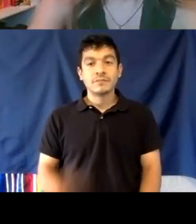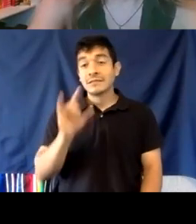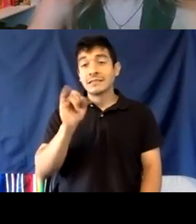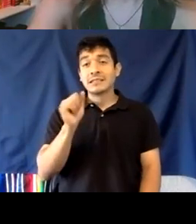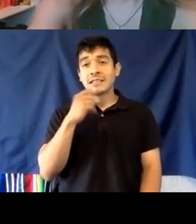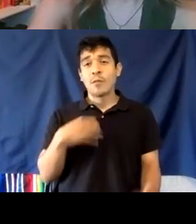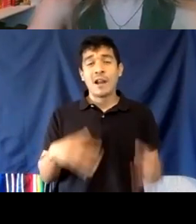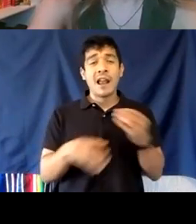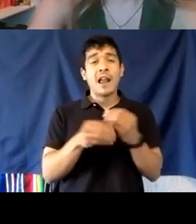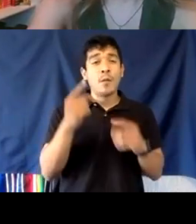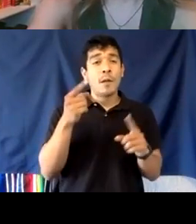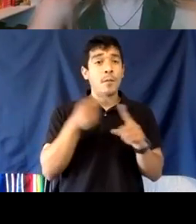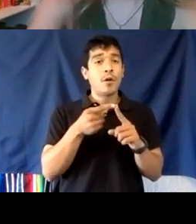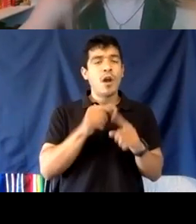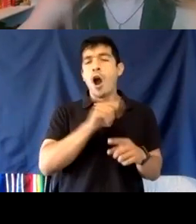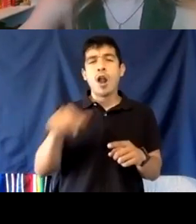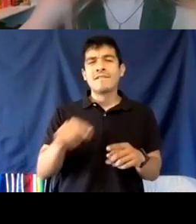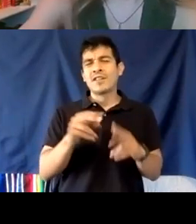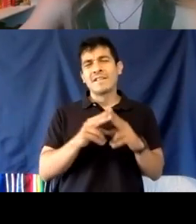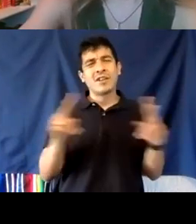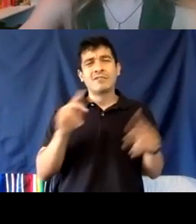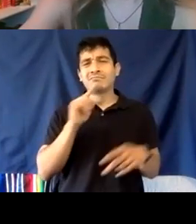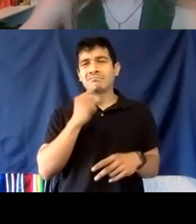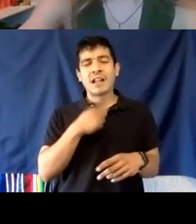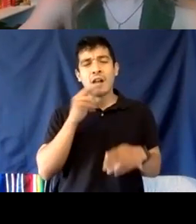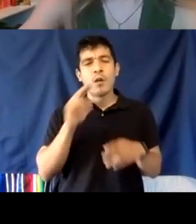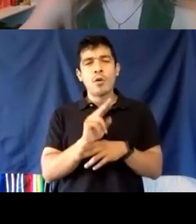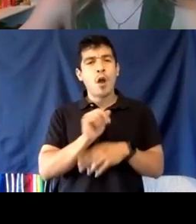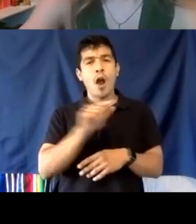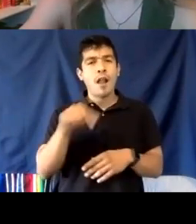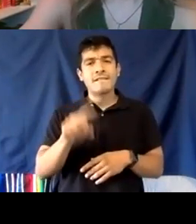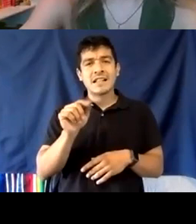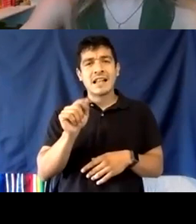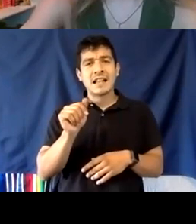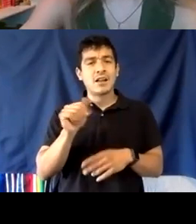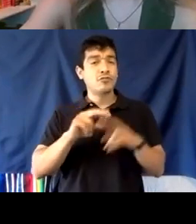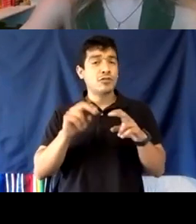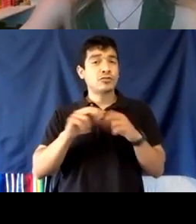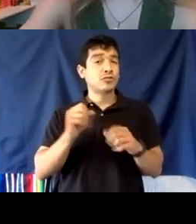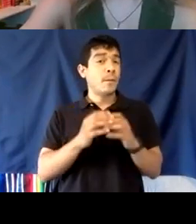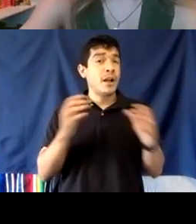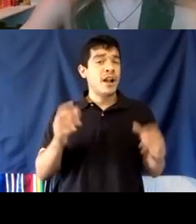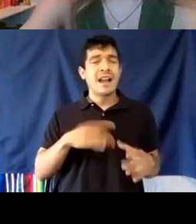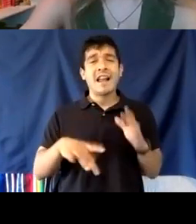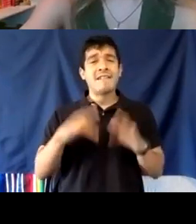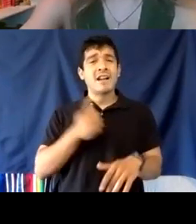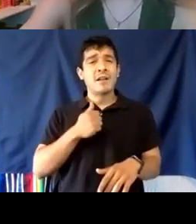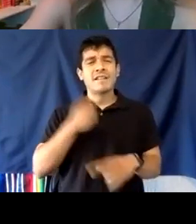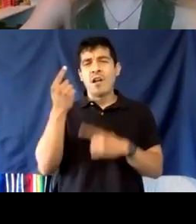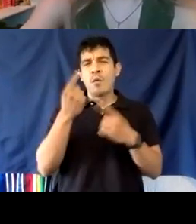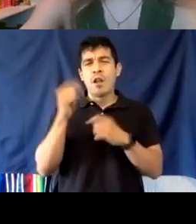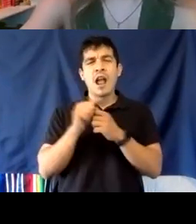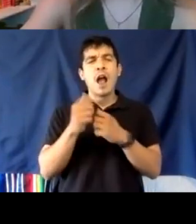point. All of this is so crucial, and I will be using all of this data and research so much. And I also find myself wondering, how do we